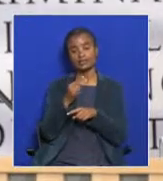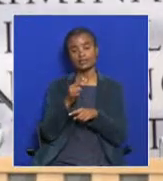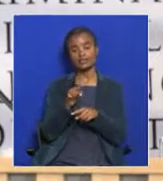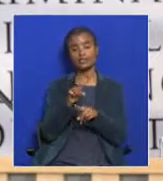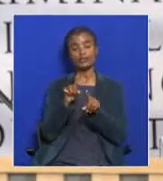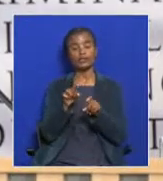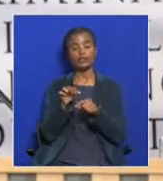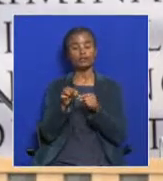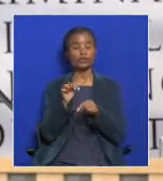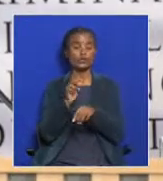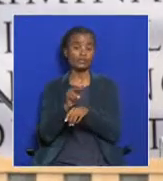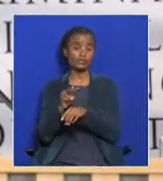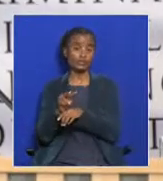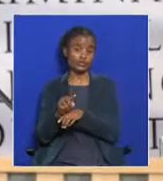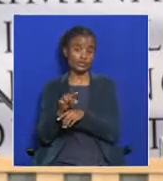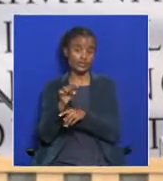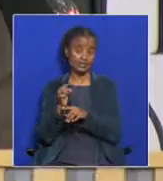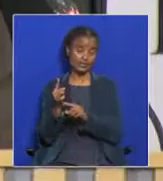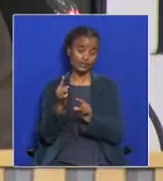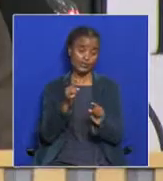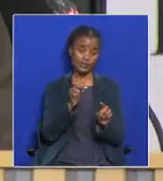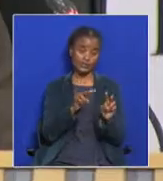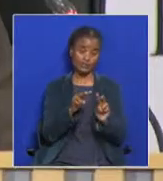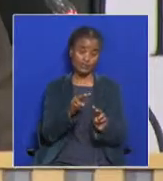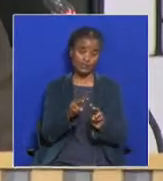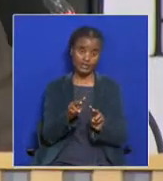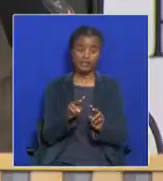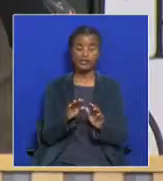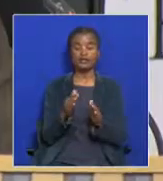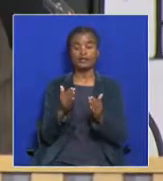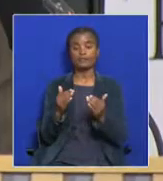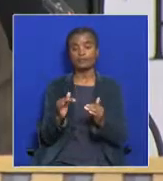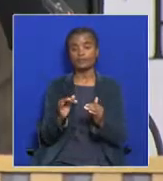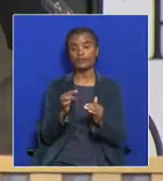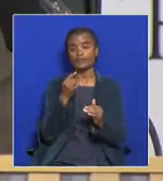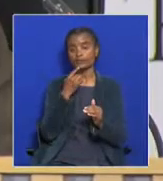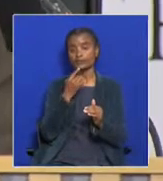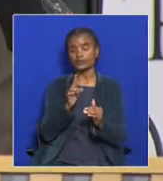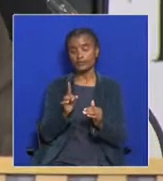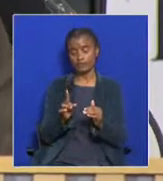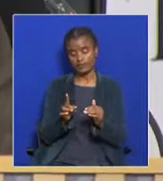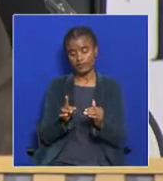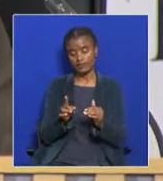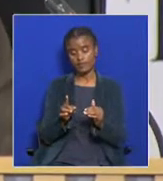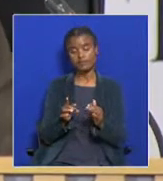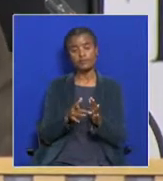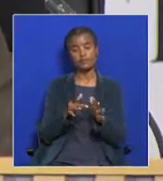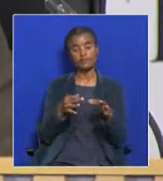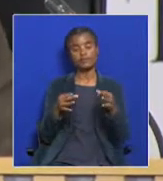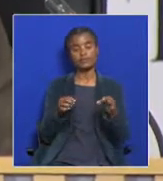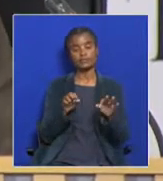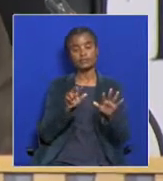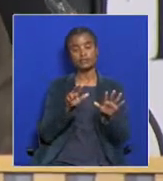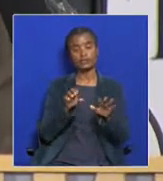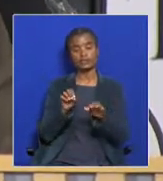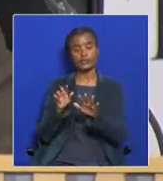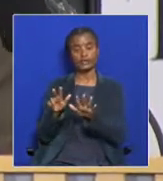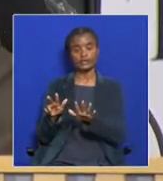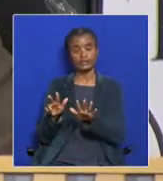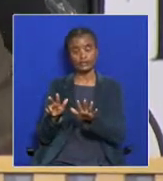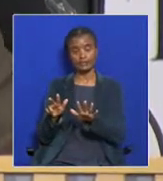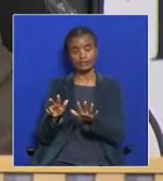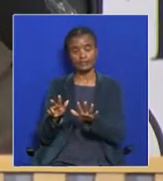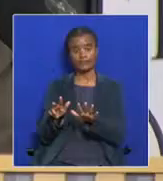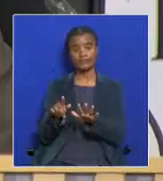he inspects. Then you go further. At 808, there, once again it's